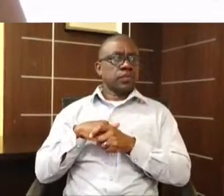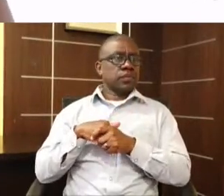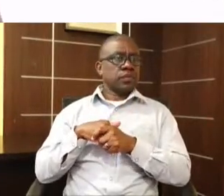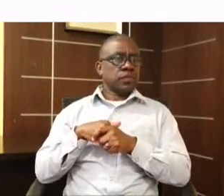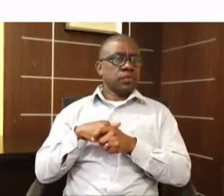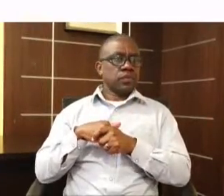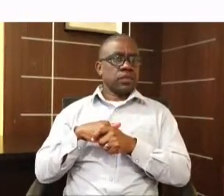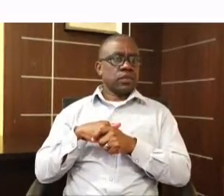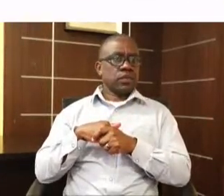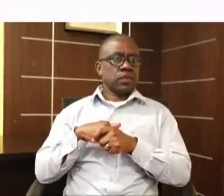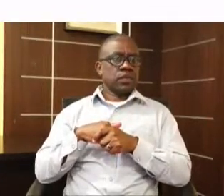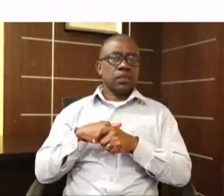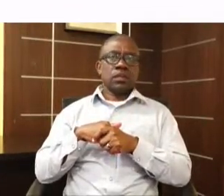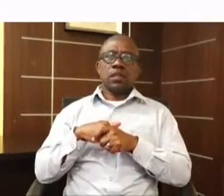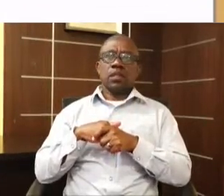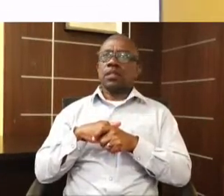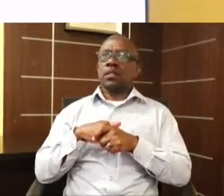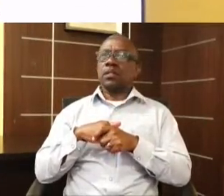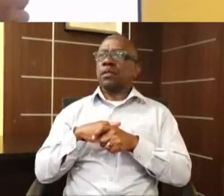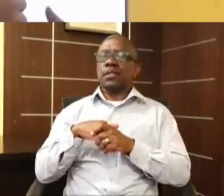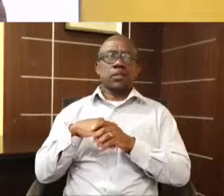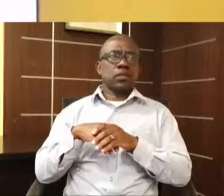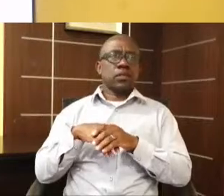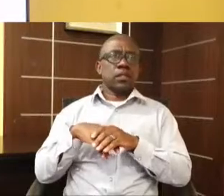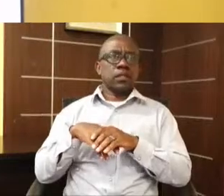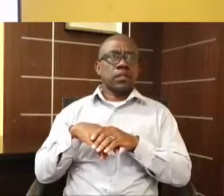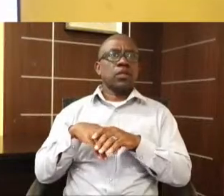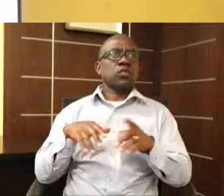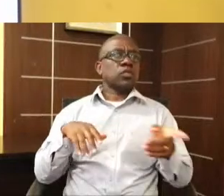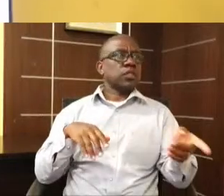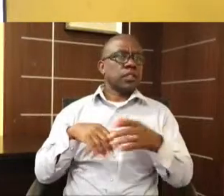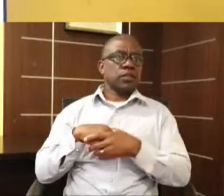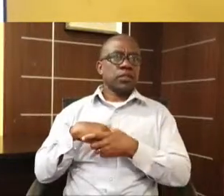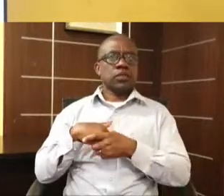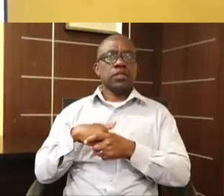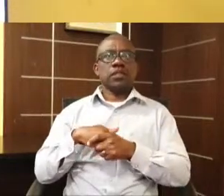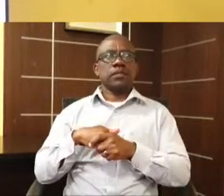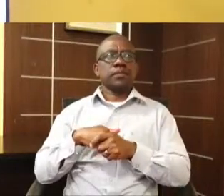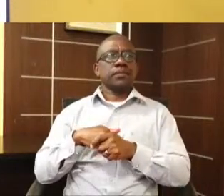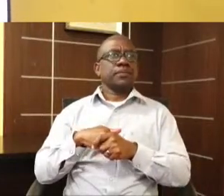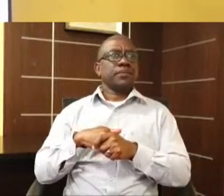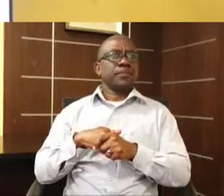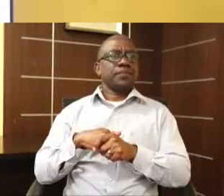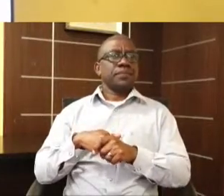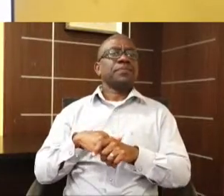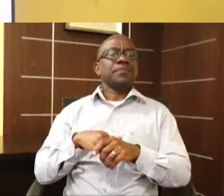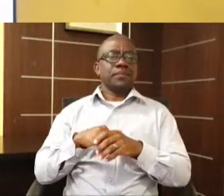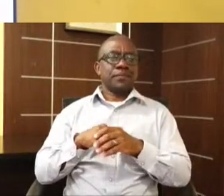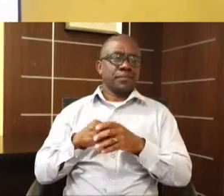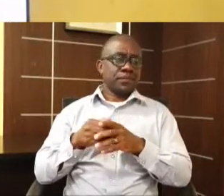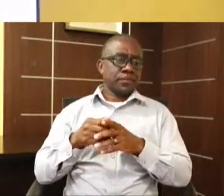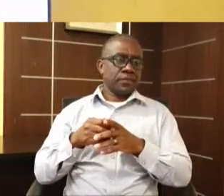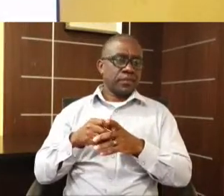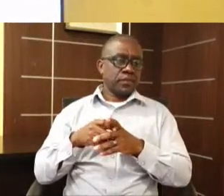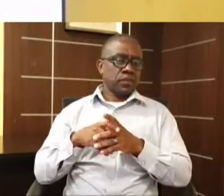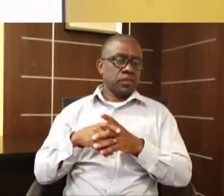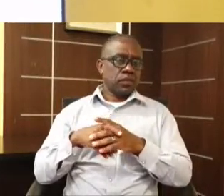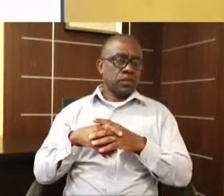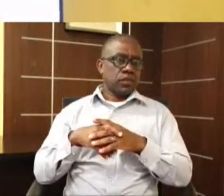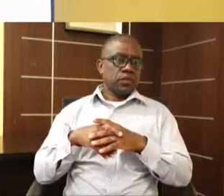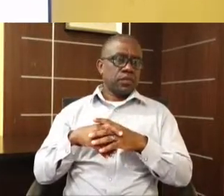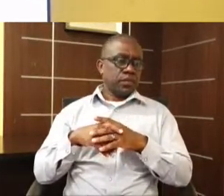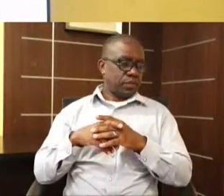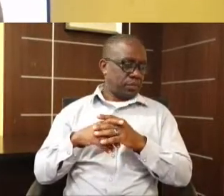Going once, going twice. Fidelis, I can invite you back to the kwa